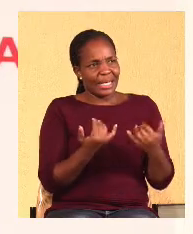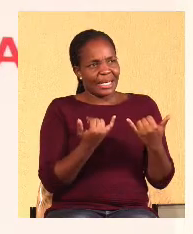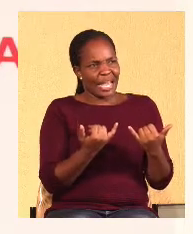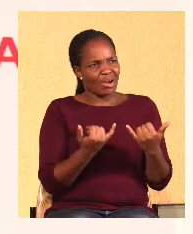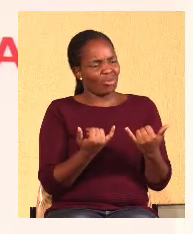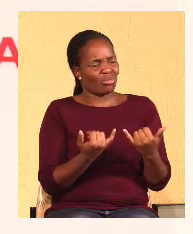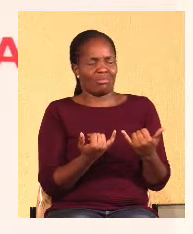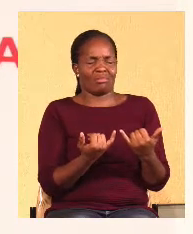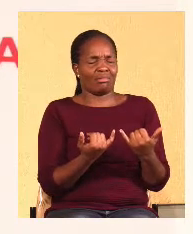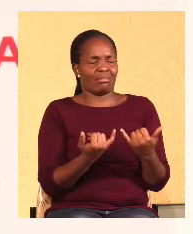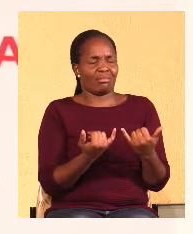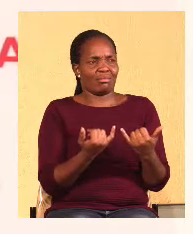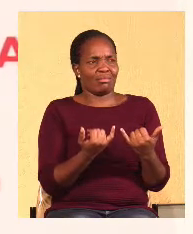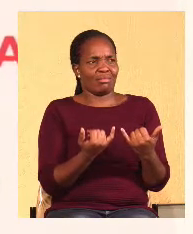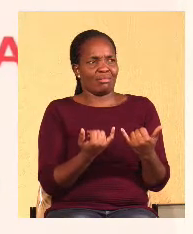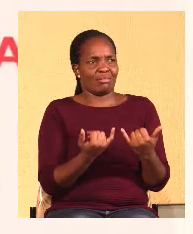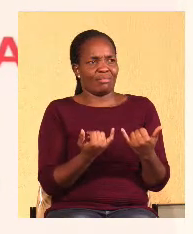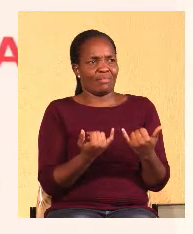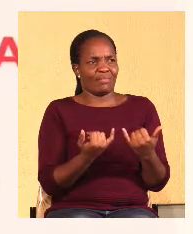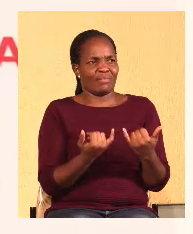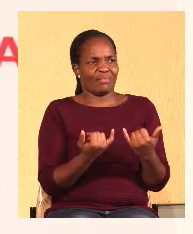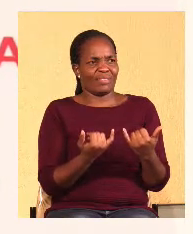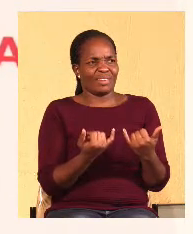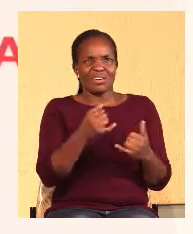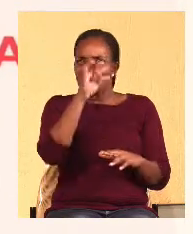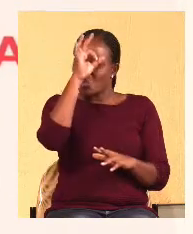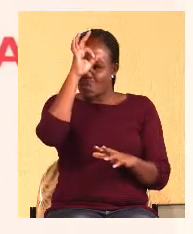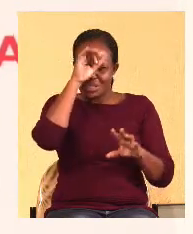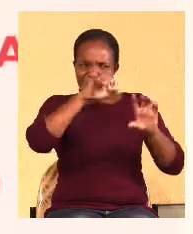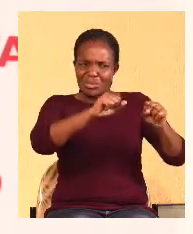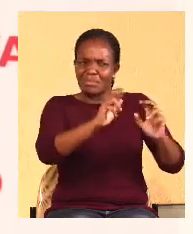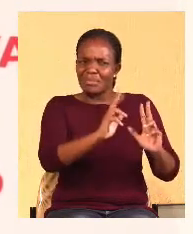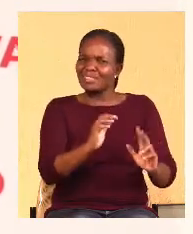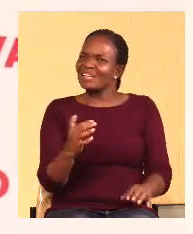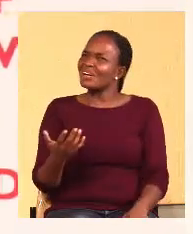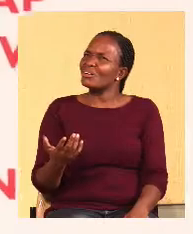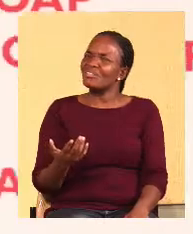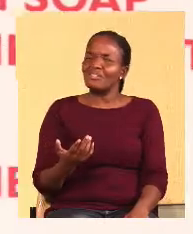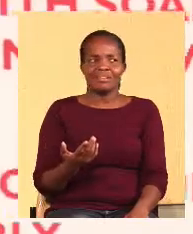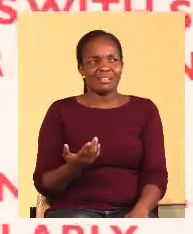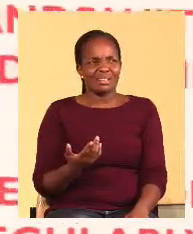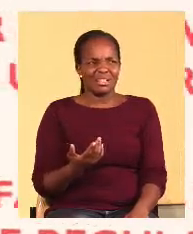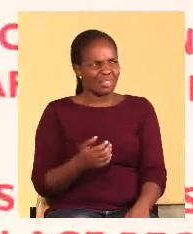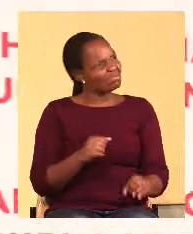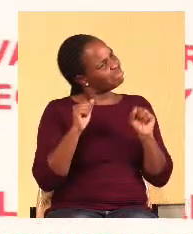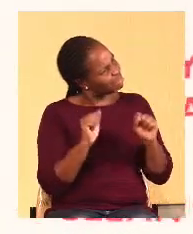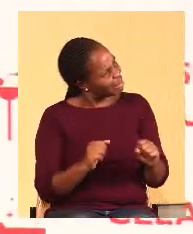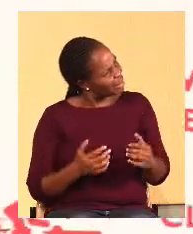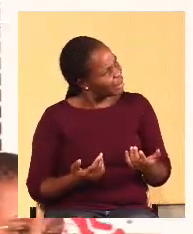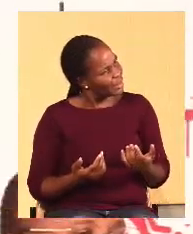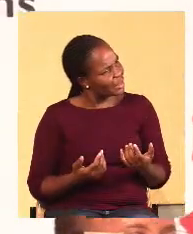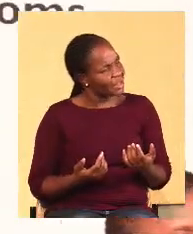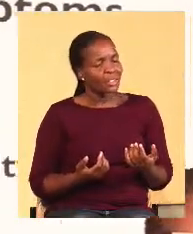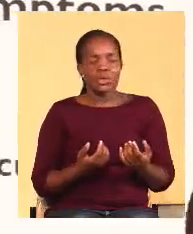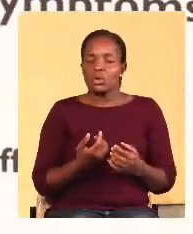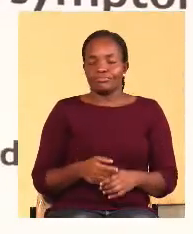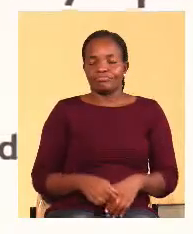to speak? John, is this not a case of impossibility? I'm not sure about impossibility, because your normal